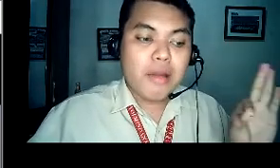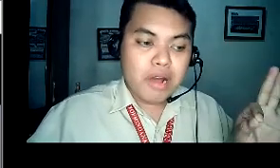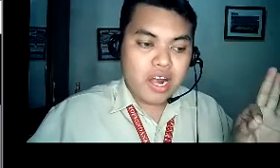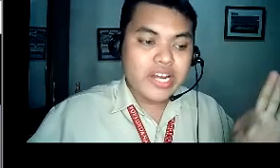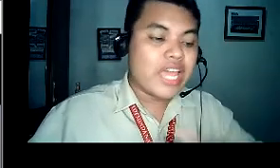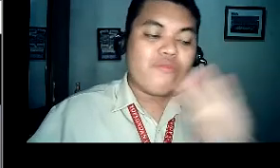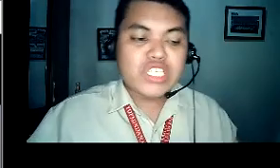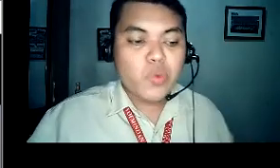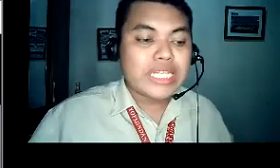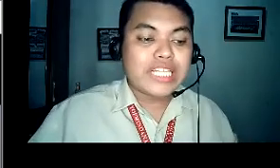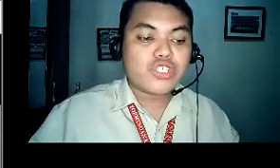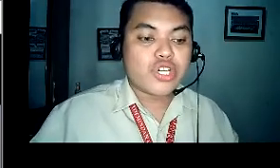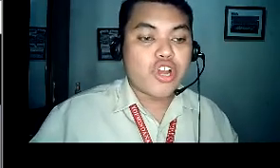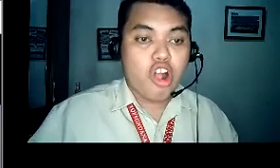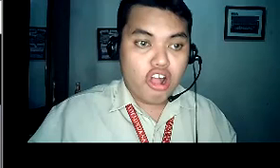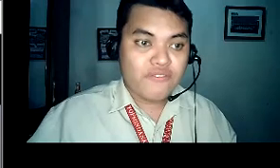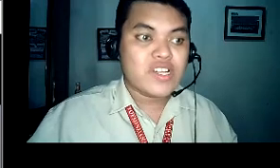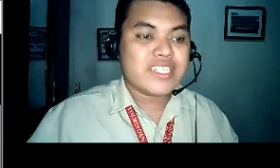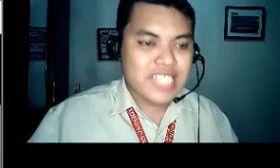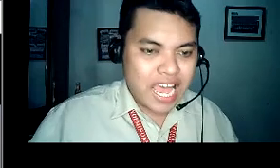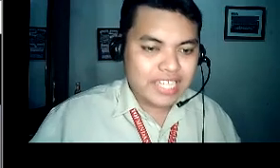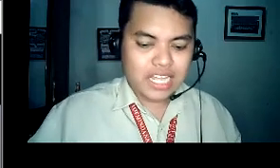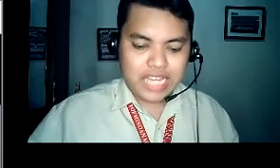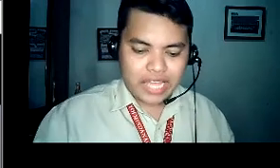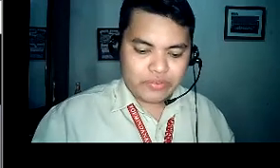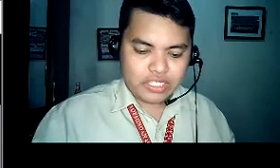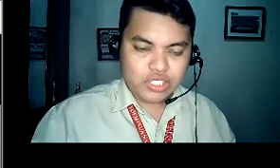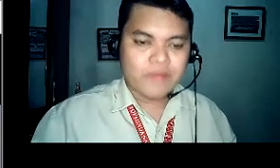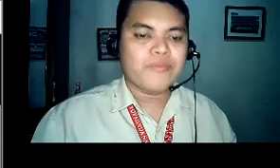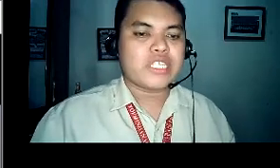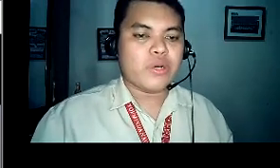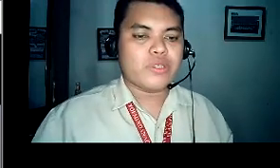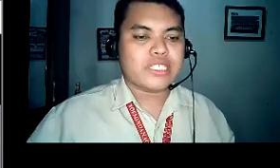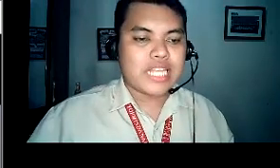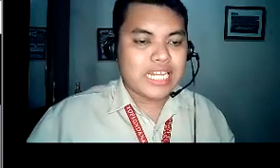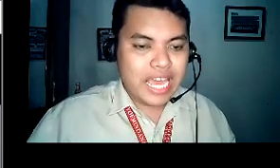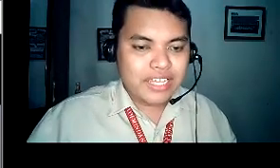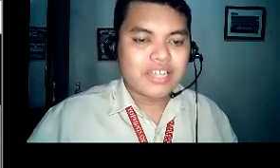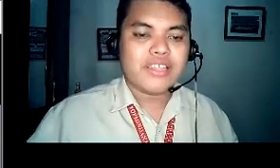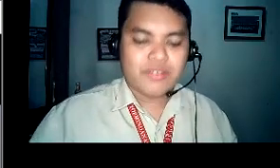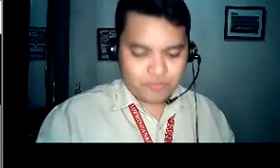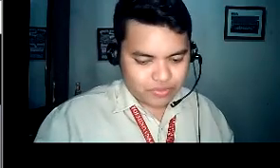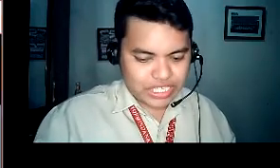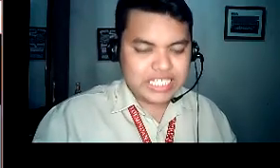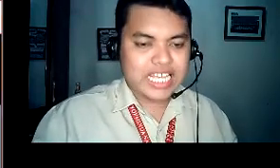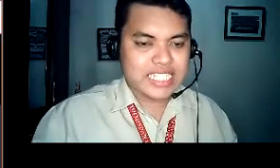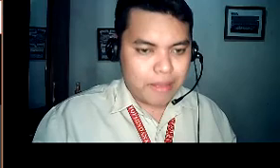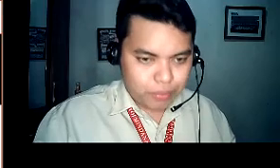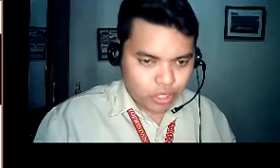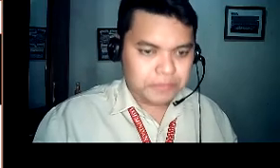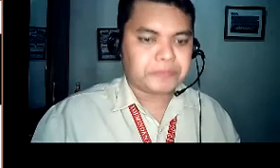unique grammar and visual nature of sign language. So like